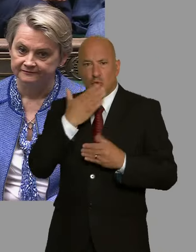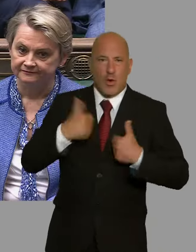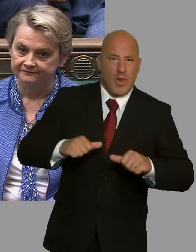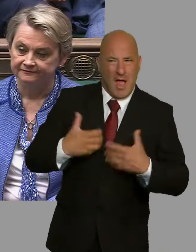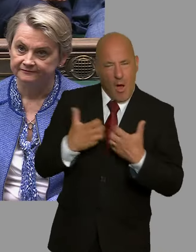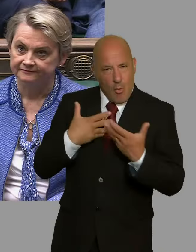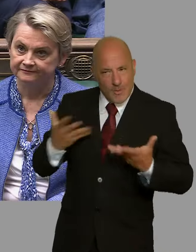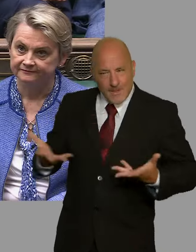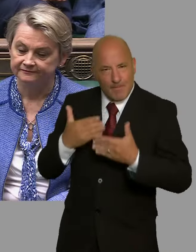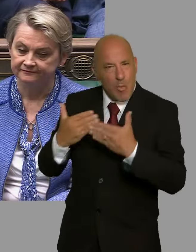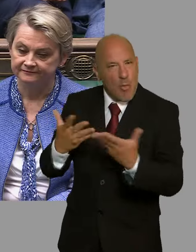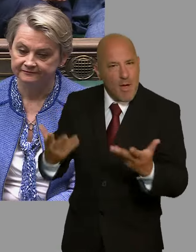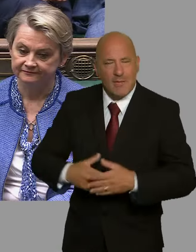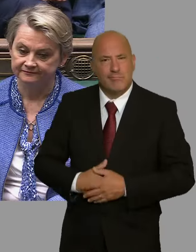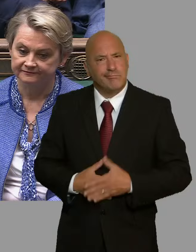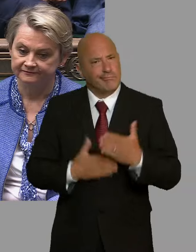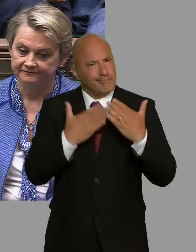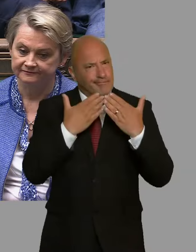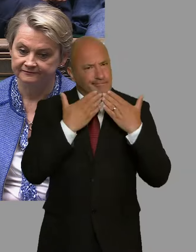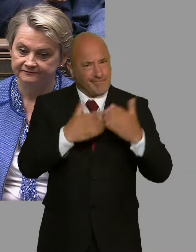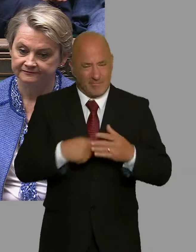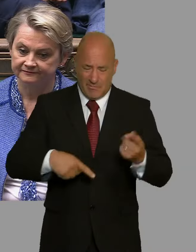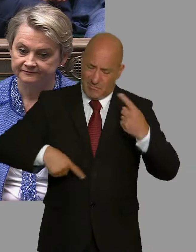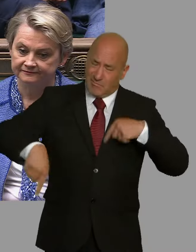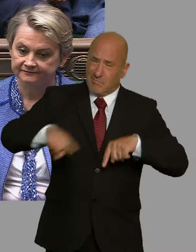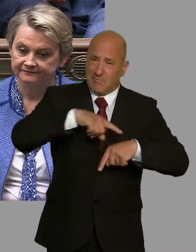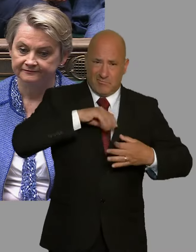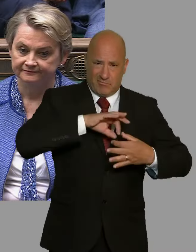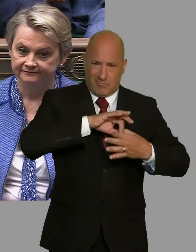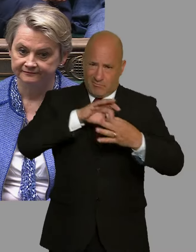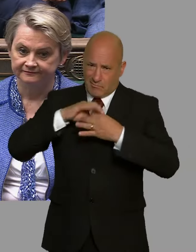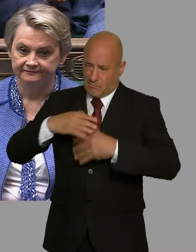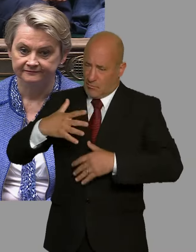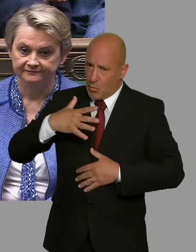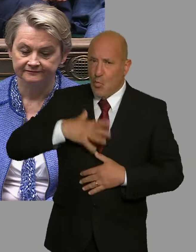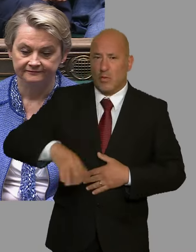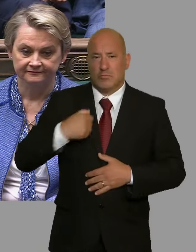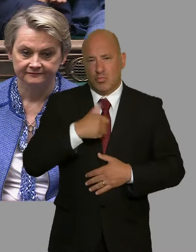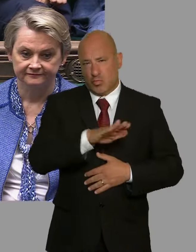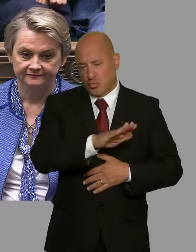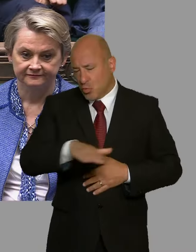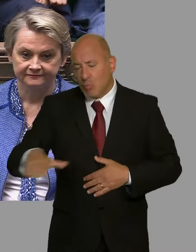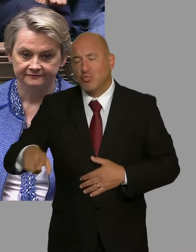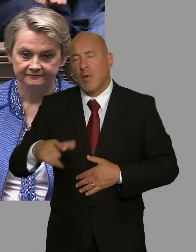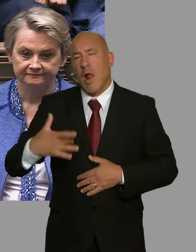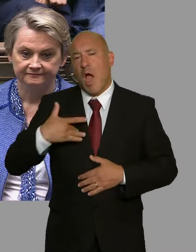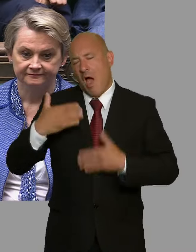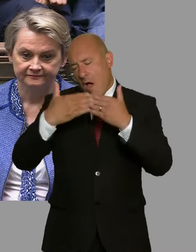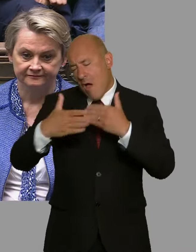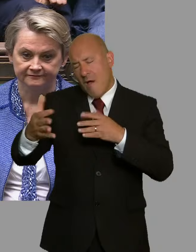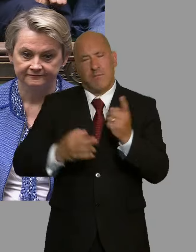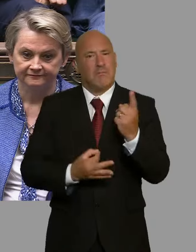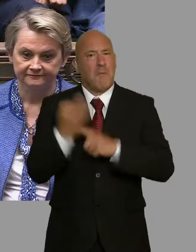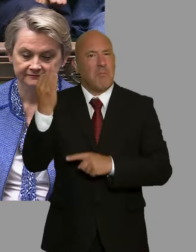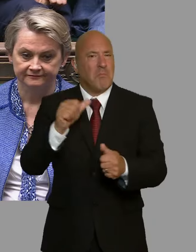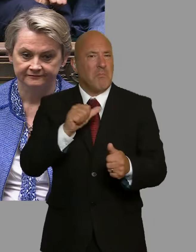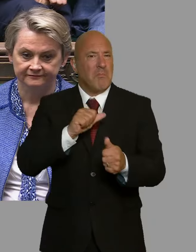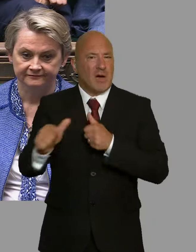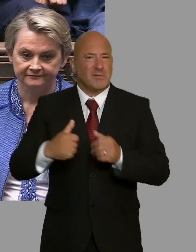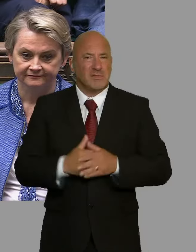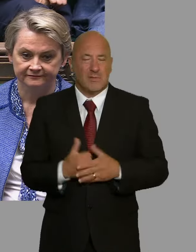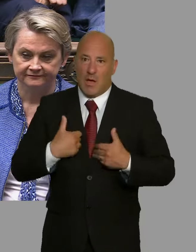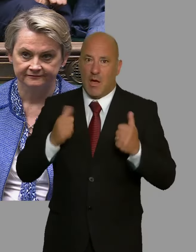already benefiting. Thanks to our plan for change, we'll deliver free breakfast clubs in every primary school in England. And I'm determined to